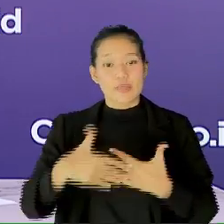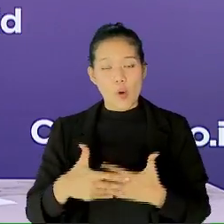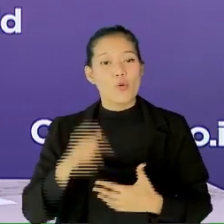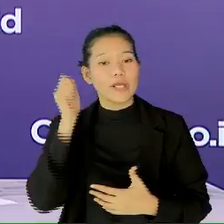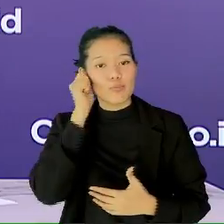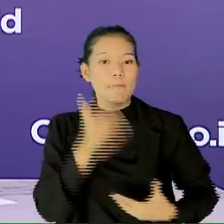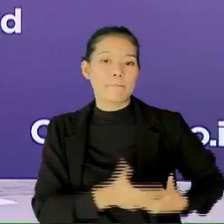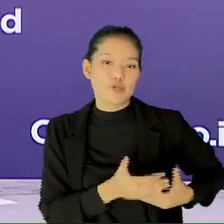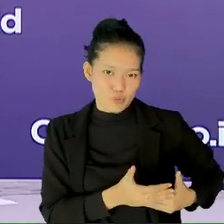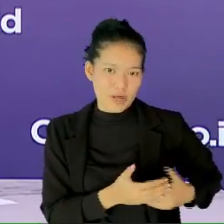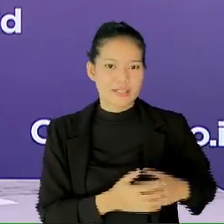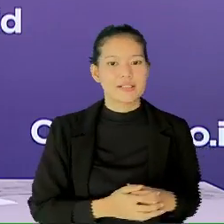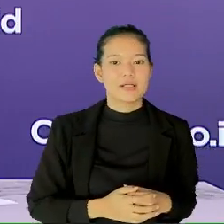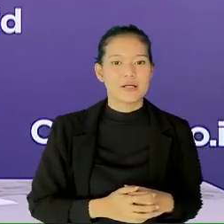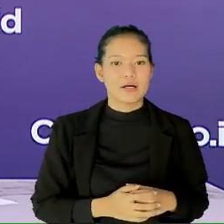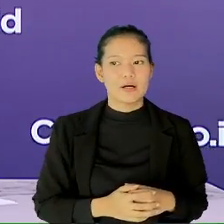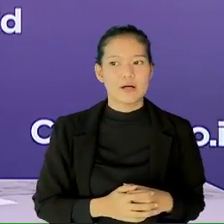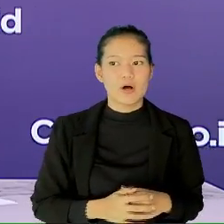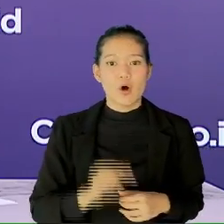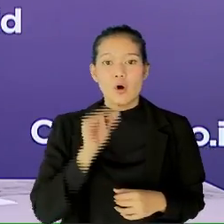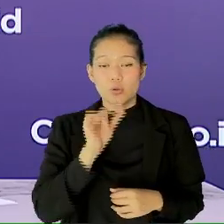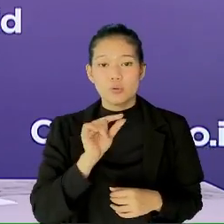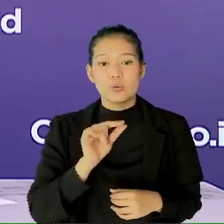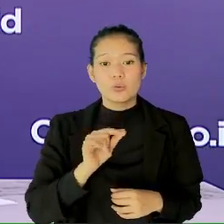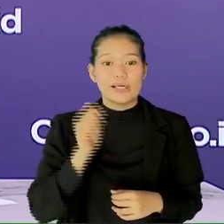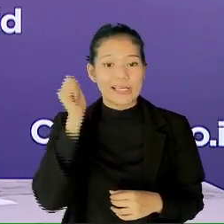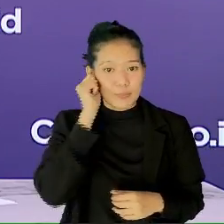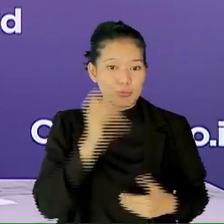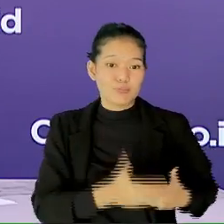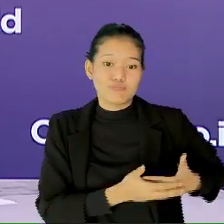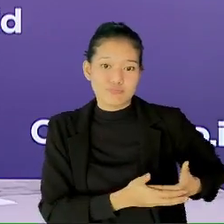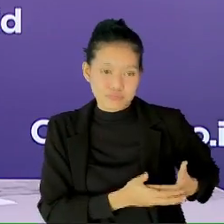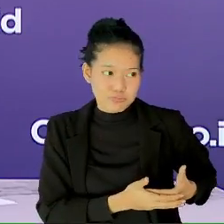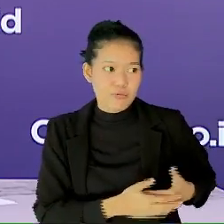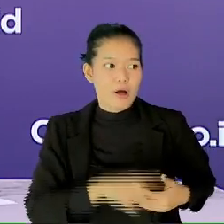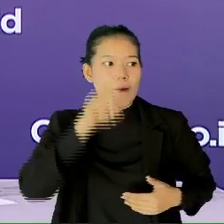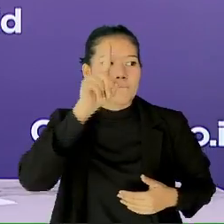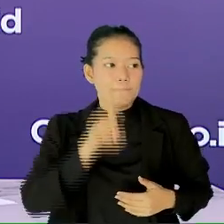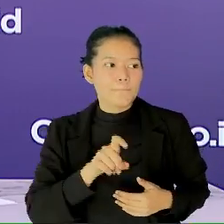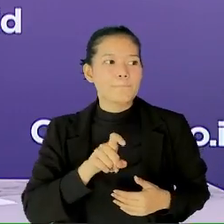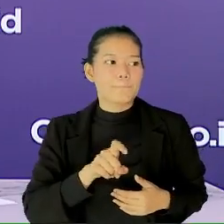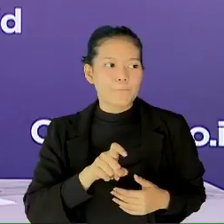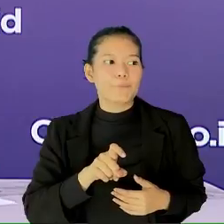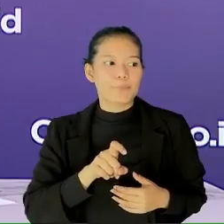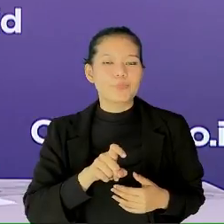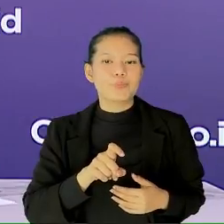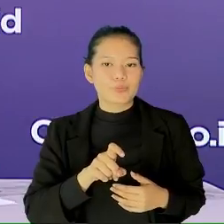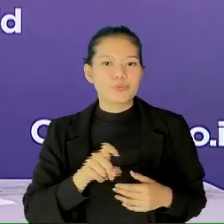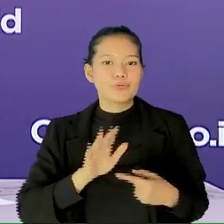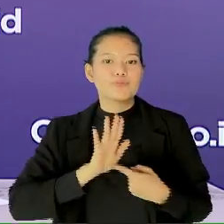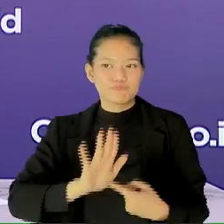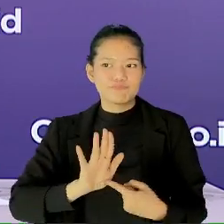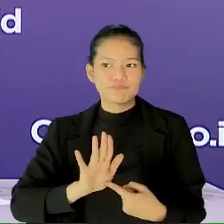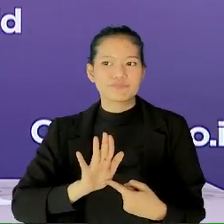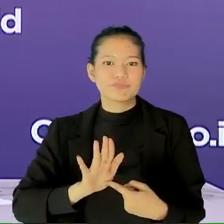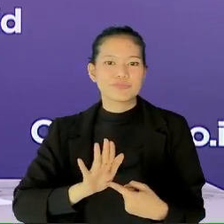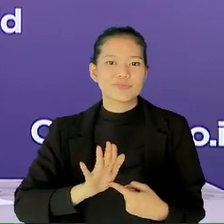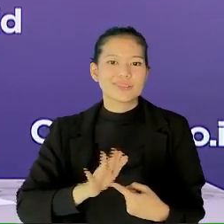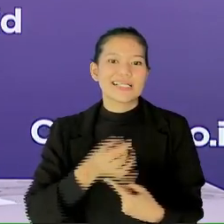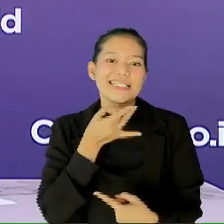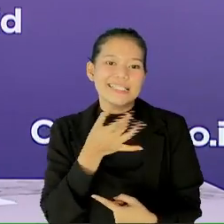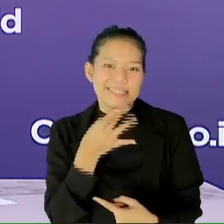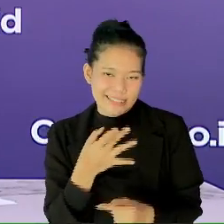And breastfeeding mothers in line with the recommendations given by the National Immunization Expert Advisory Committee before